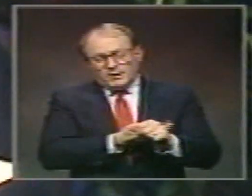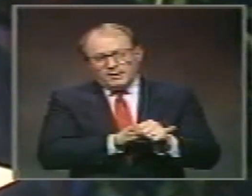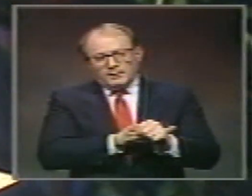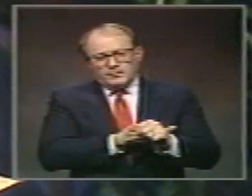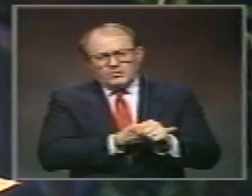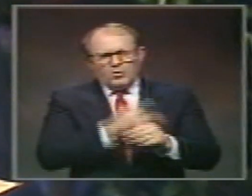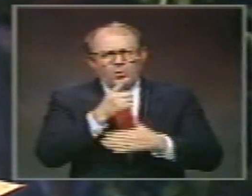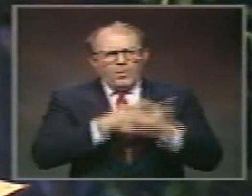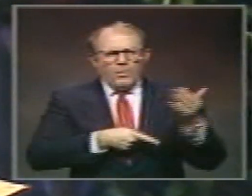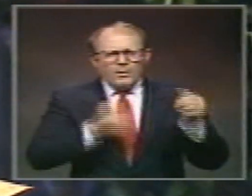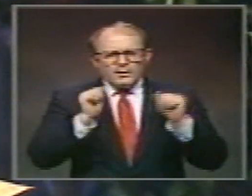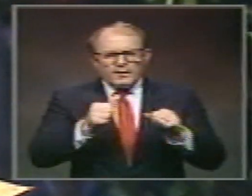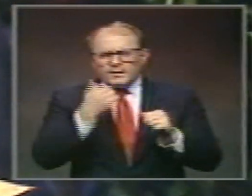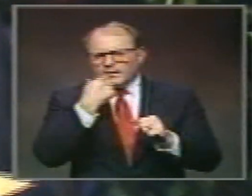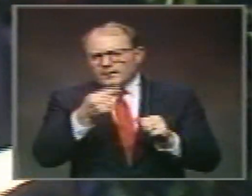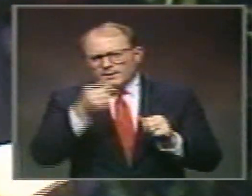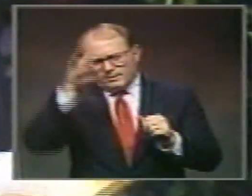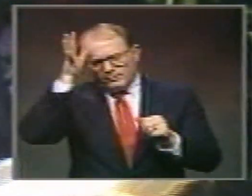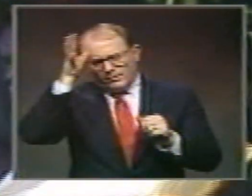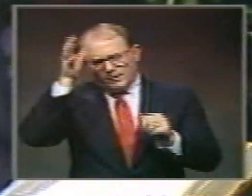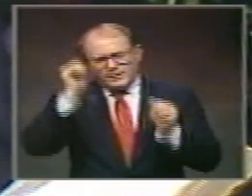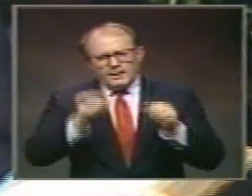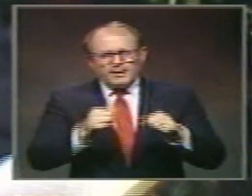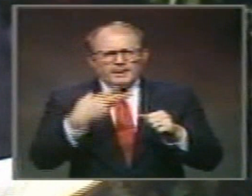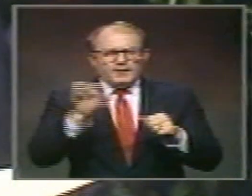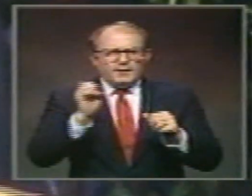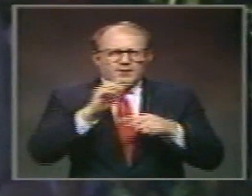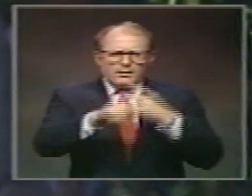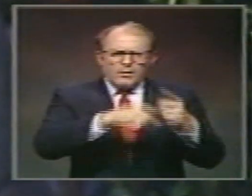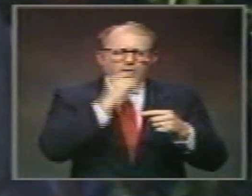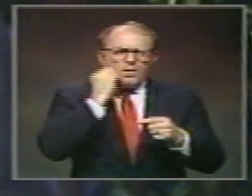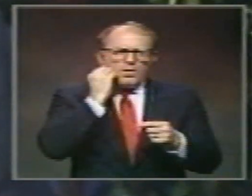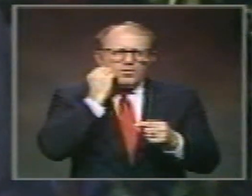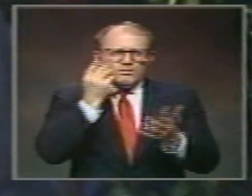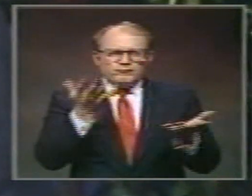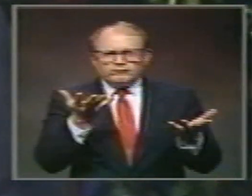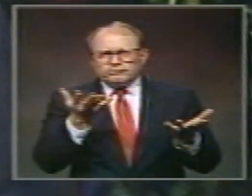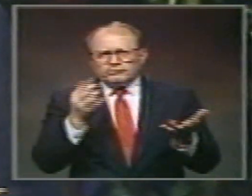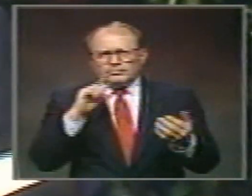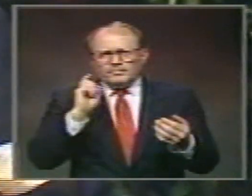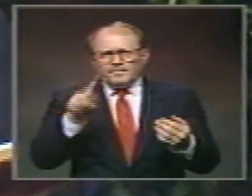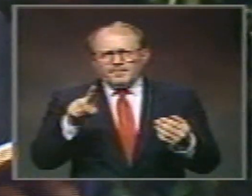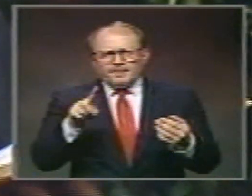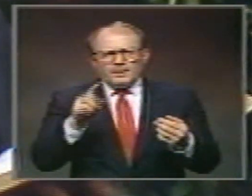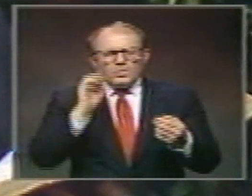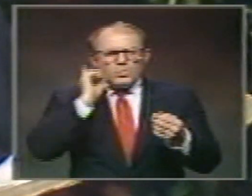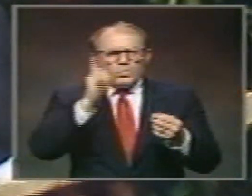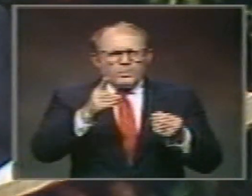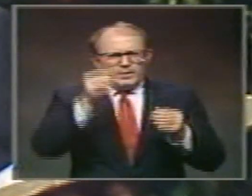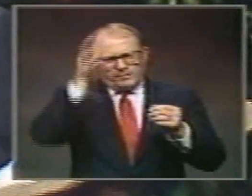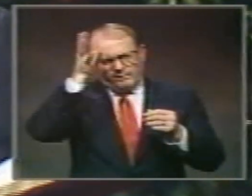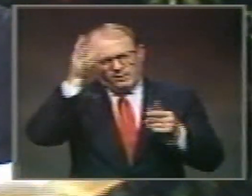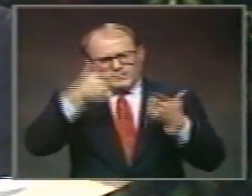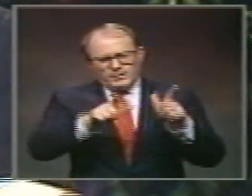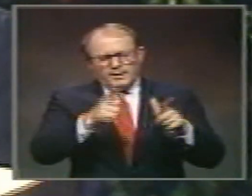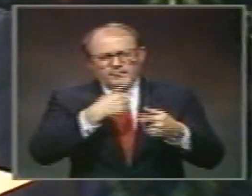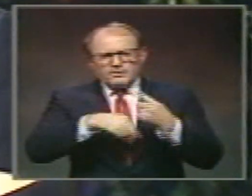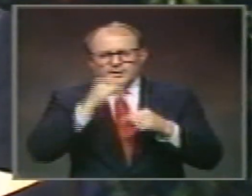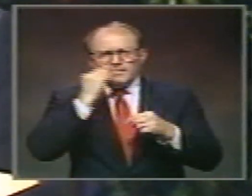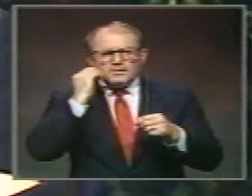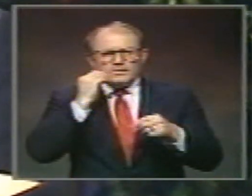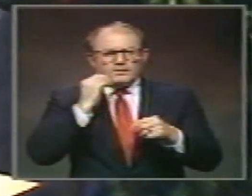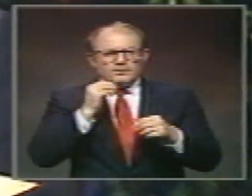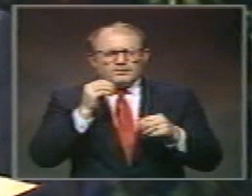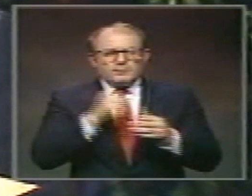What would he say? Could he even go home? Would his father even let him come back in the